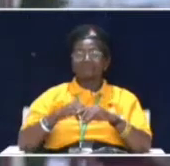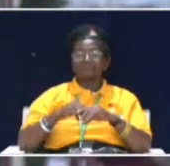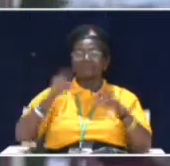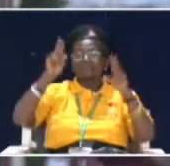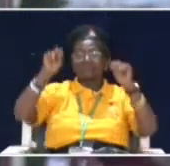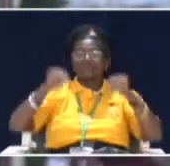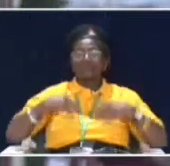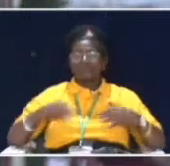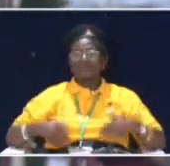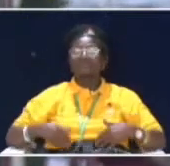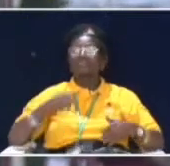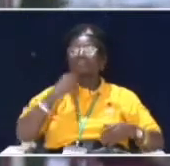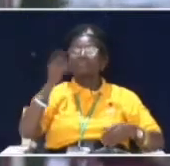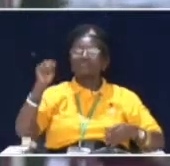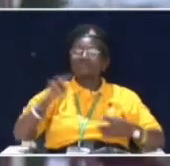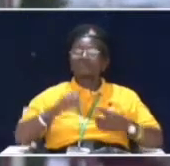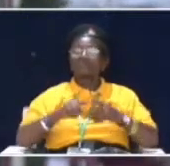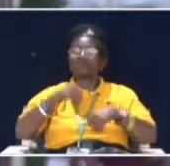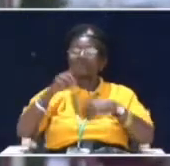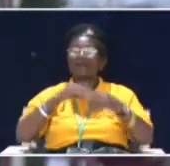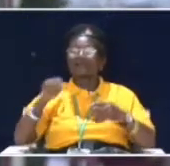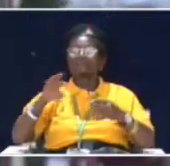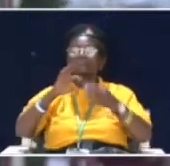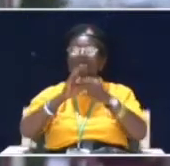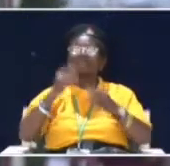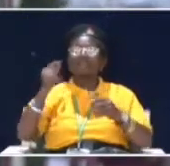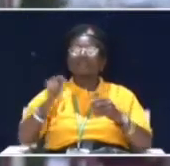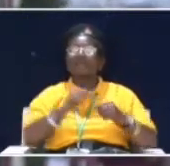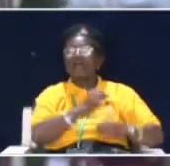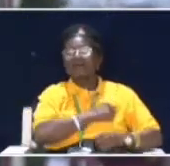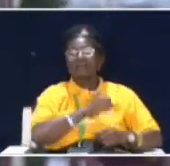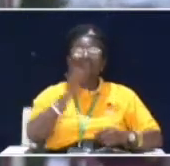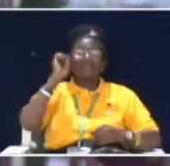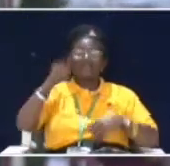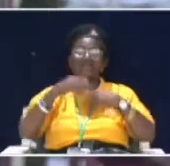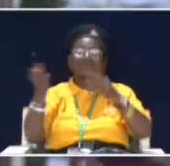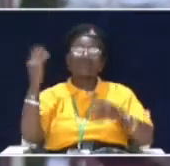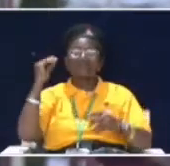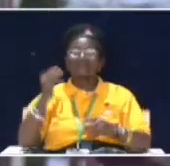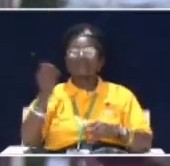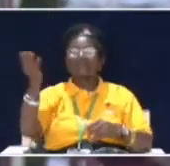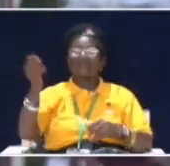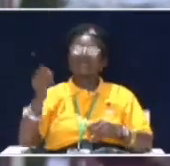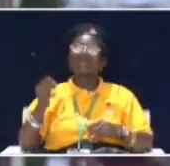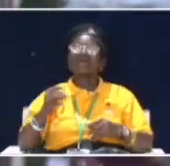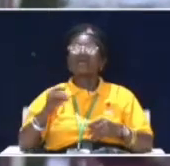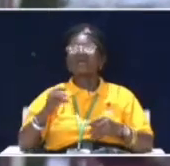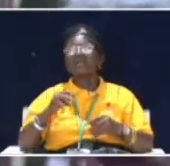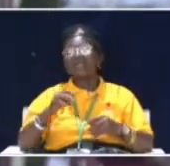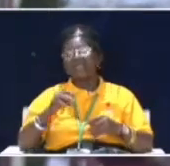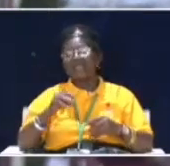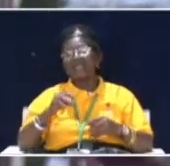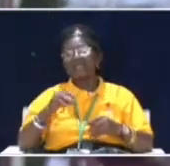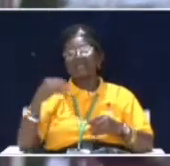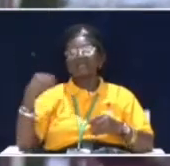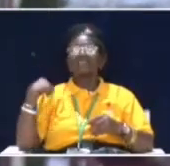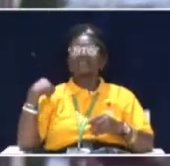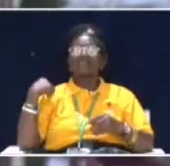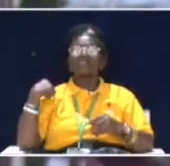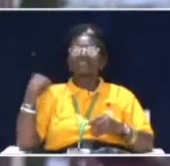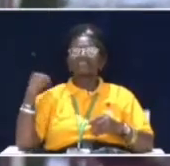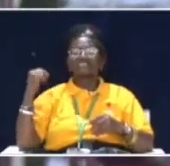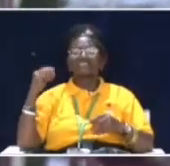nobody told him to go and join the animals. He went voluntarily. Ko seni to so fun pe ko lo darapo ma awon eranko